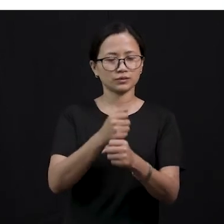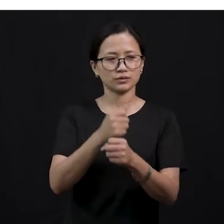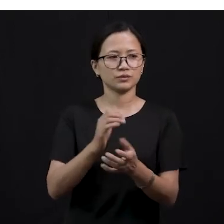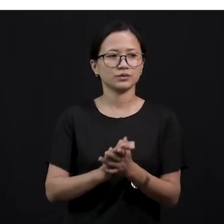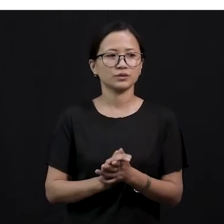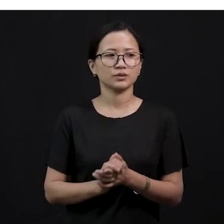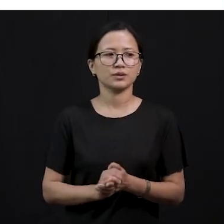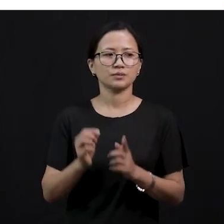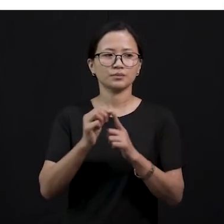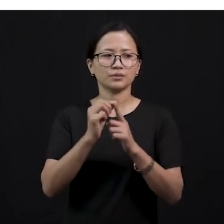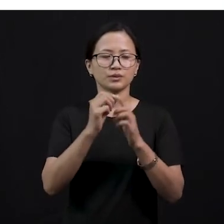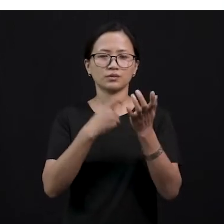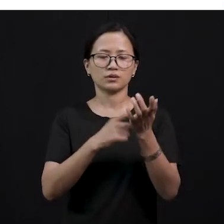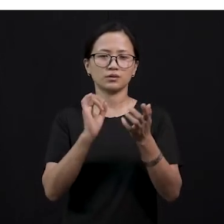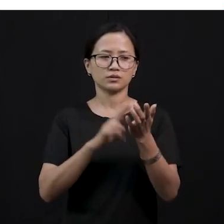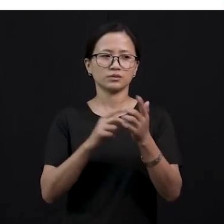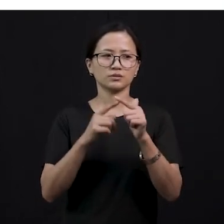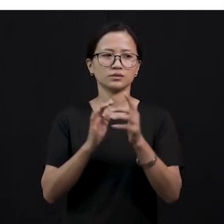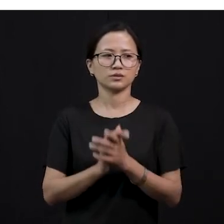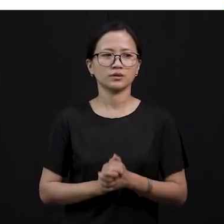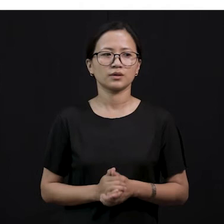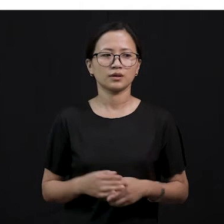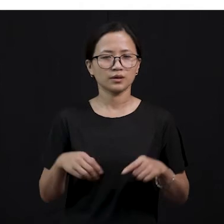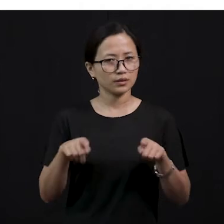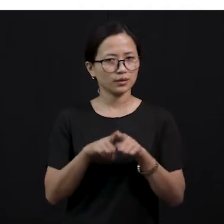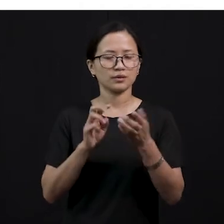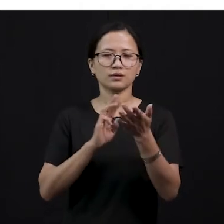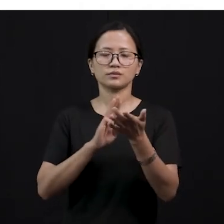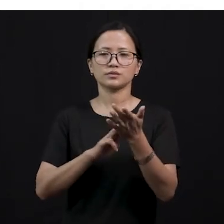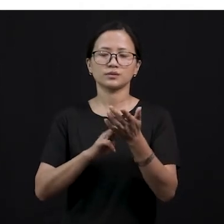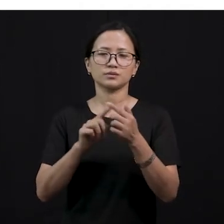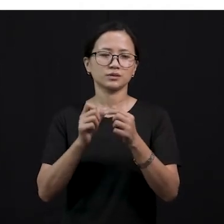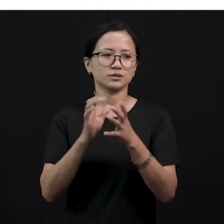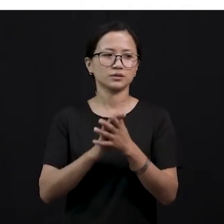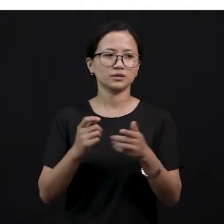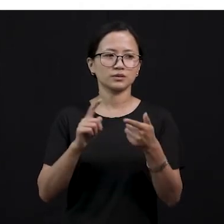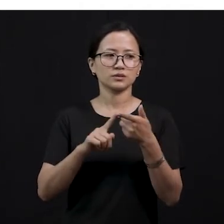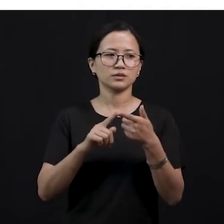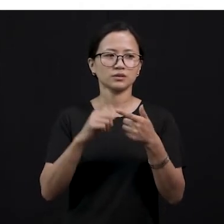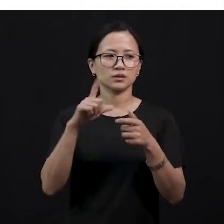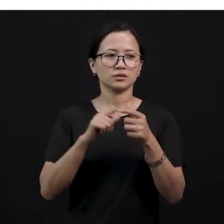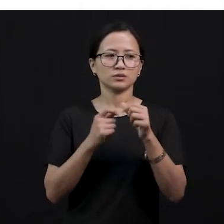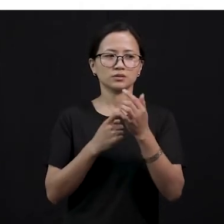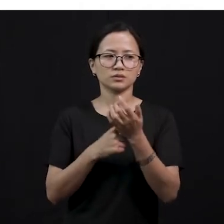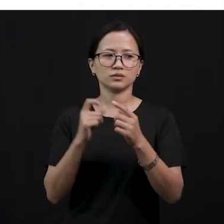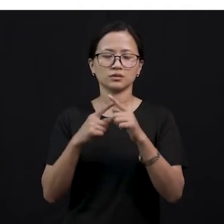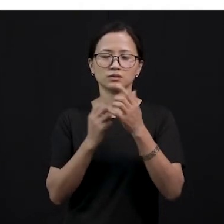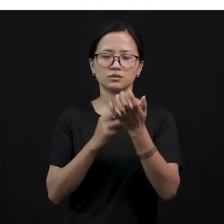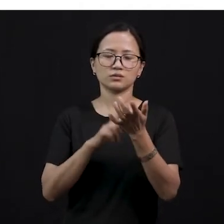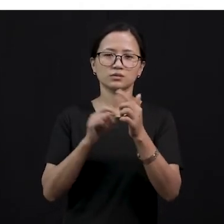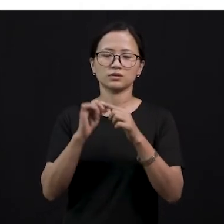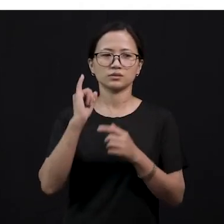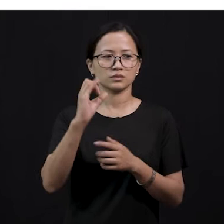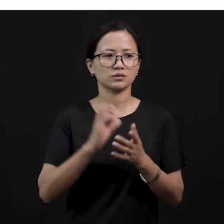print media and electronic media are called mass media. Why? Because these are the masses, you and me people are going to be watching.